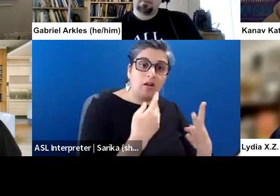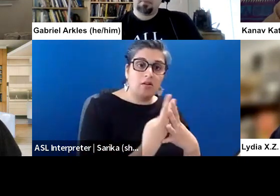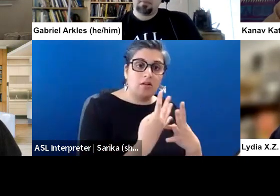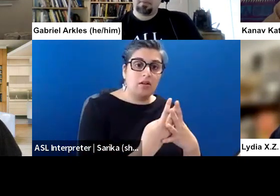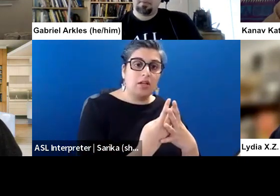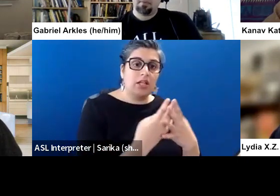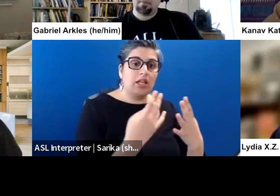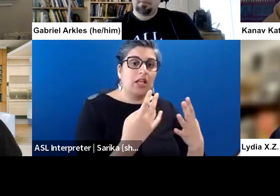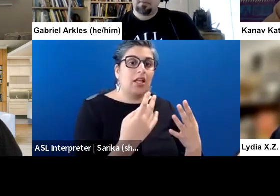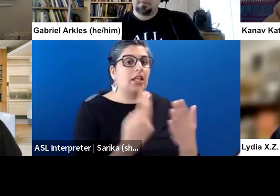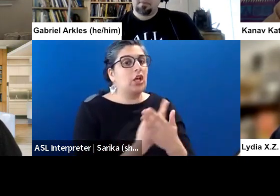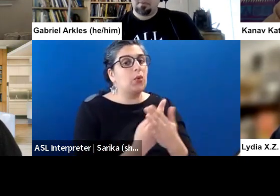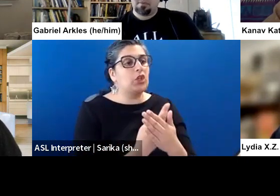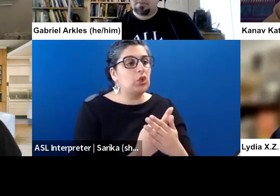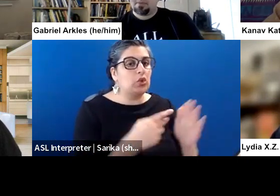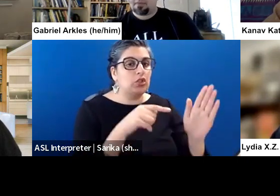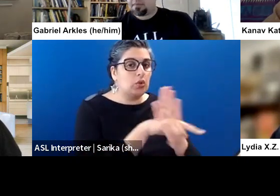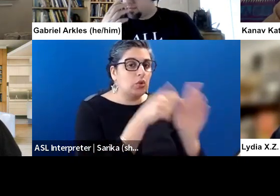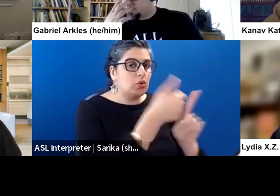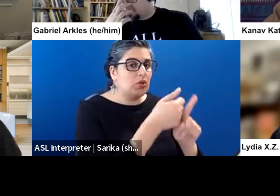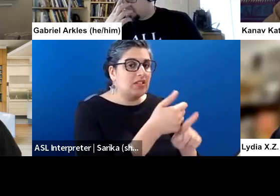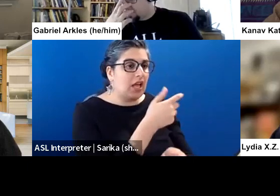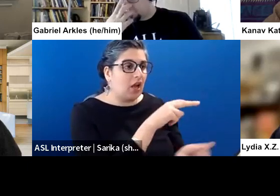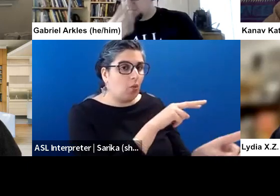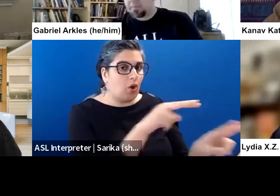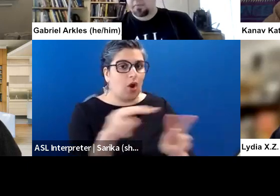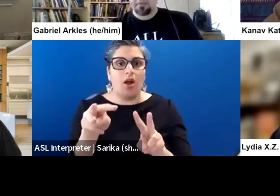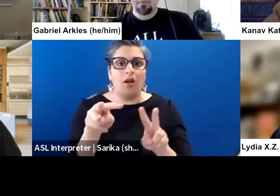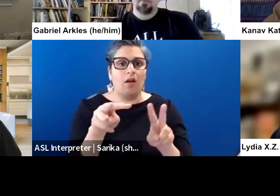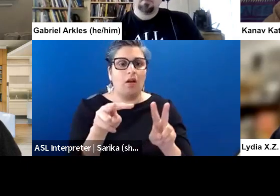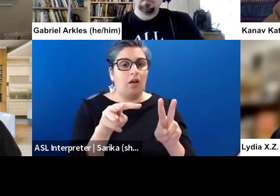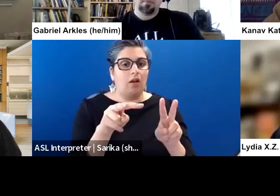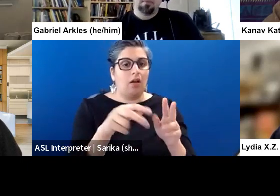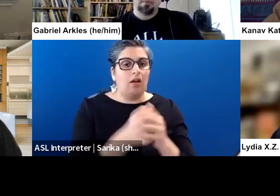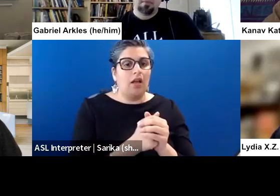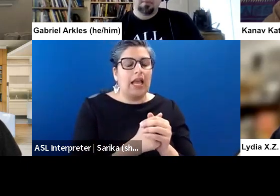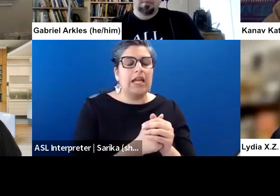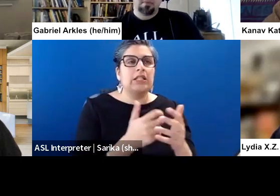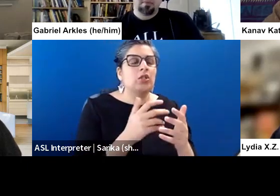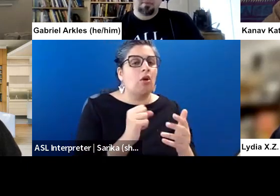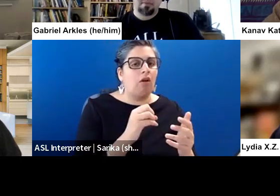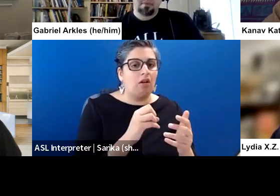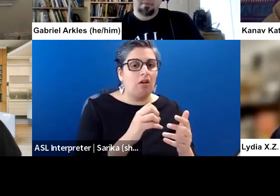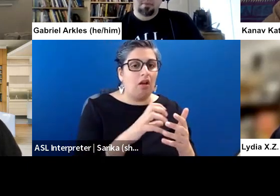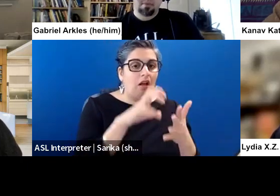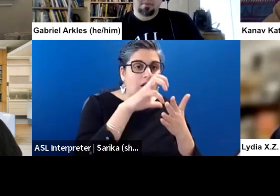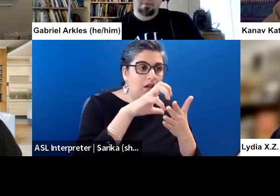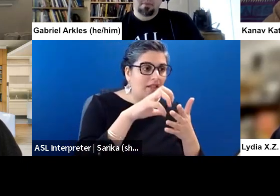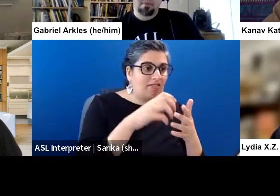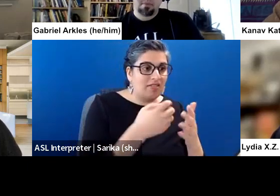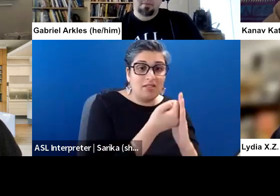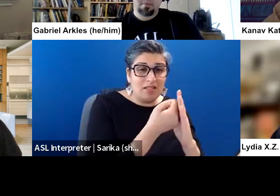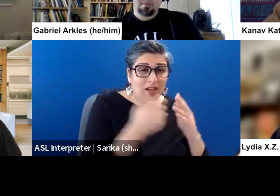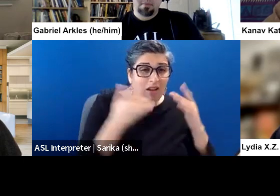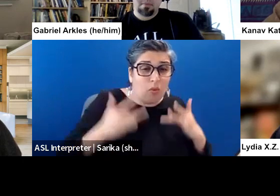suicide watch because suicide watch is way more dehumanizing than being put in a segregated housing unit. You're stripped of all your clothing, including